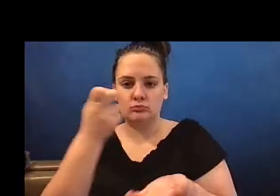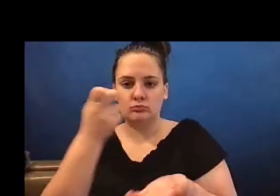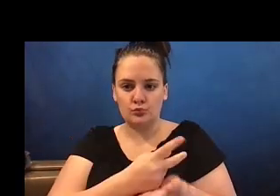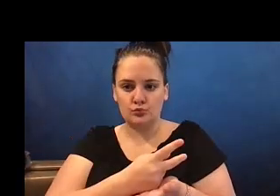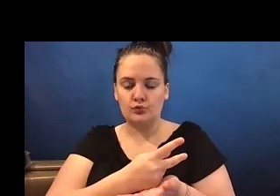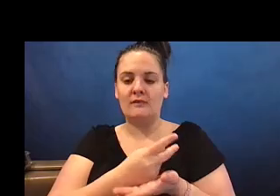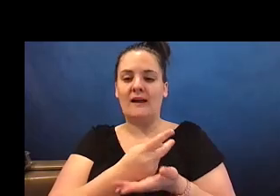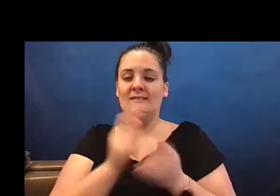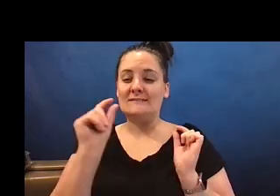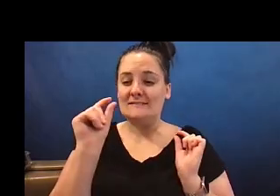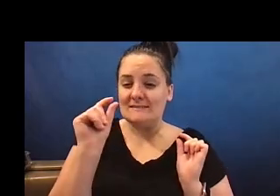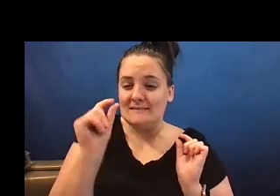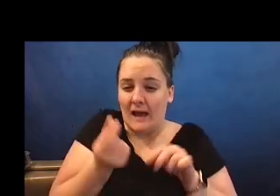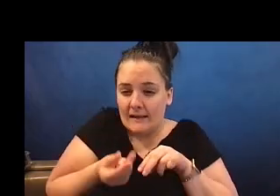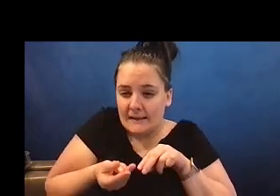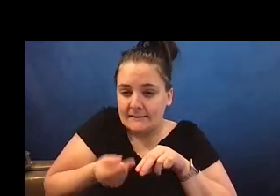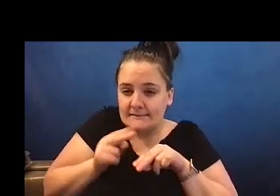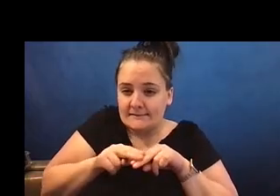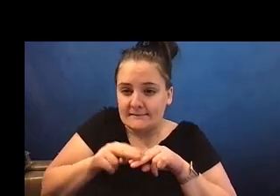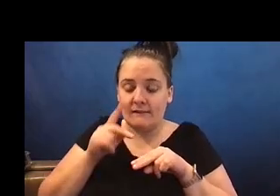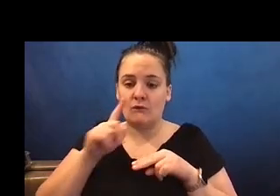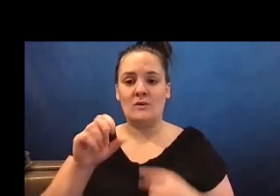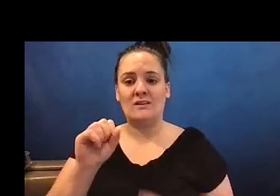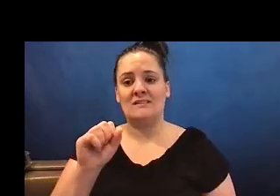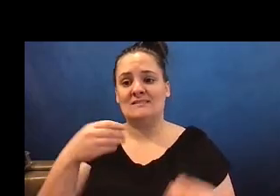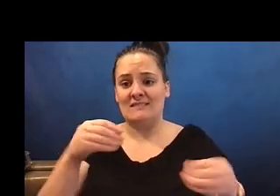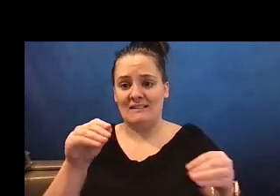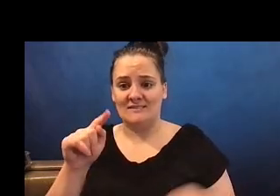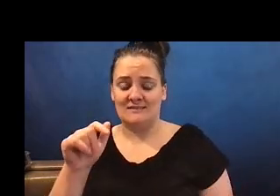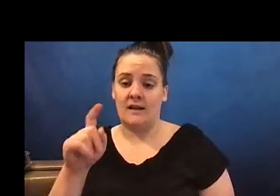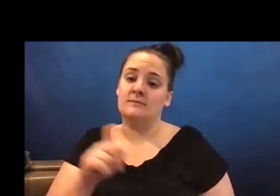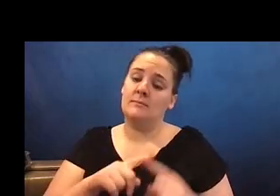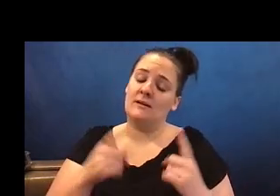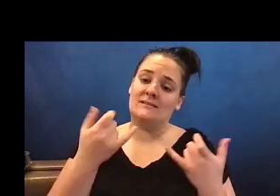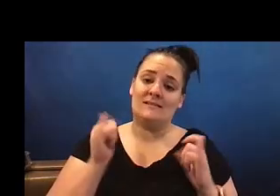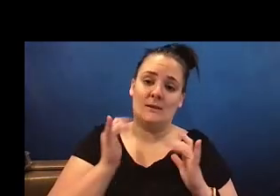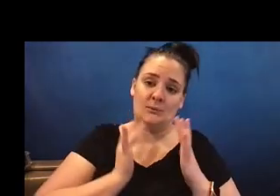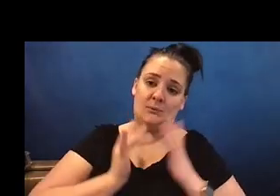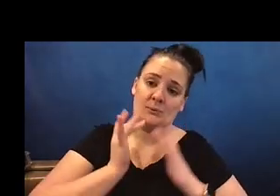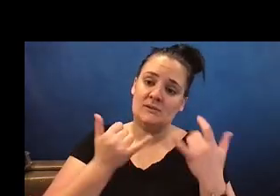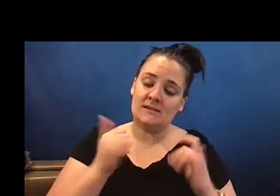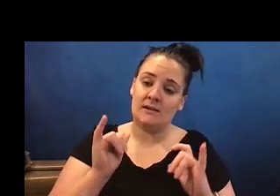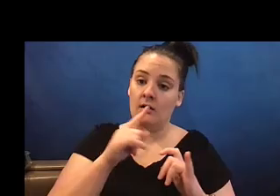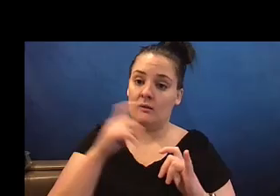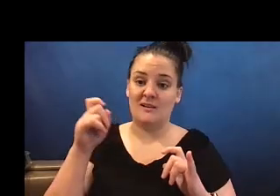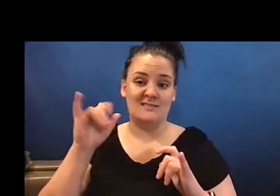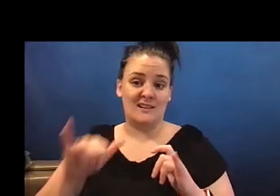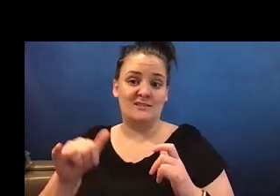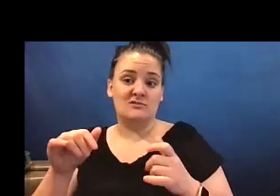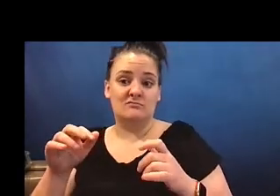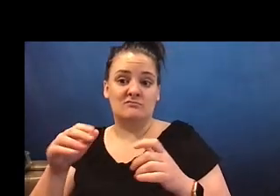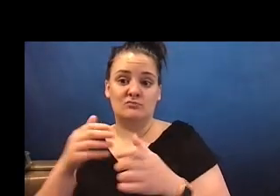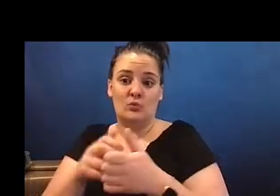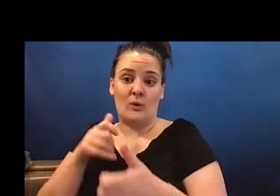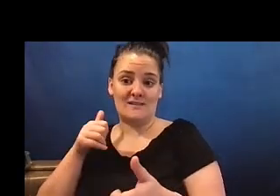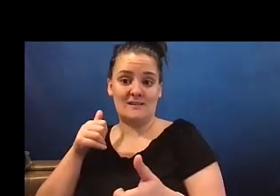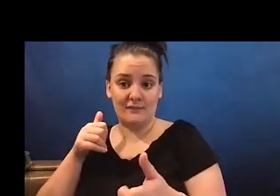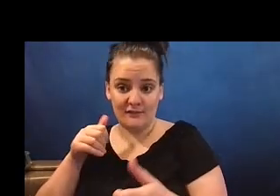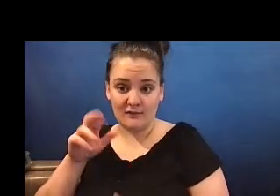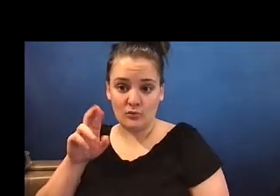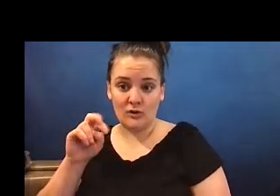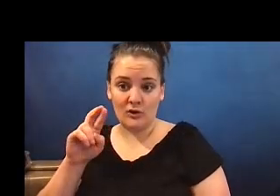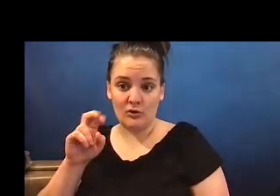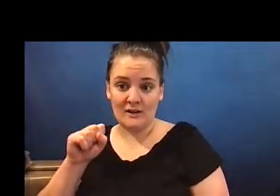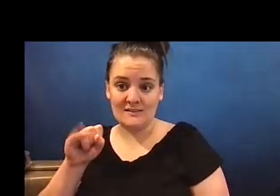a tiny increase in the sales tax, although it's still painful because the sales tax is regressive. But I think they recognize the importance